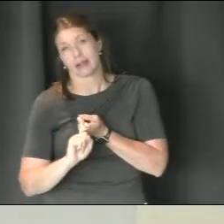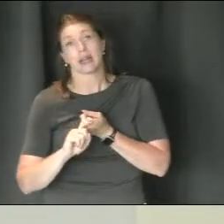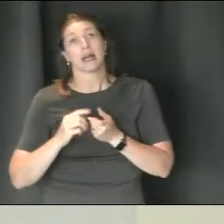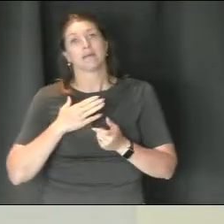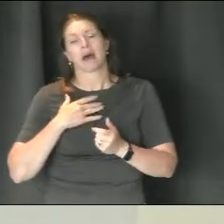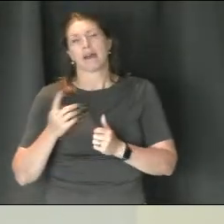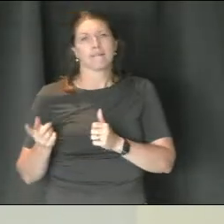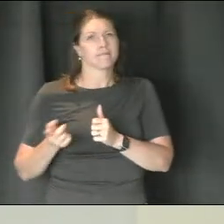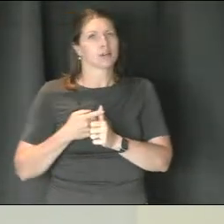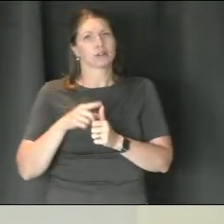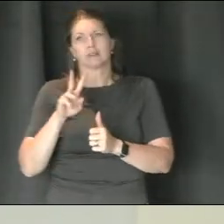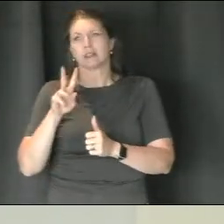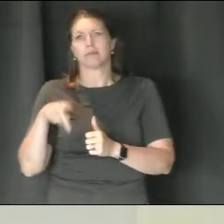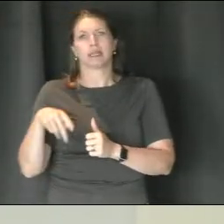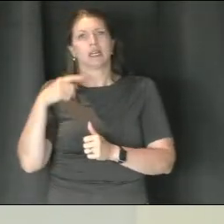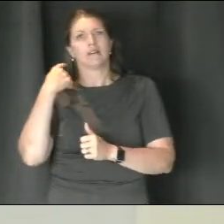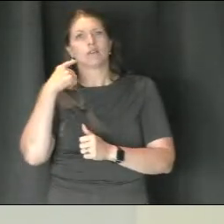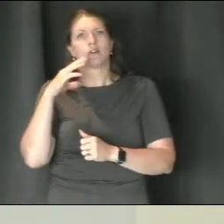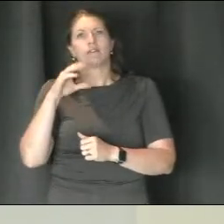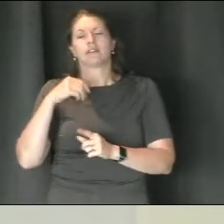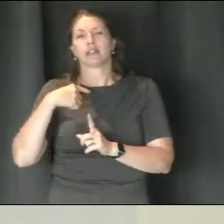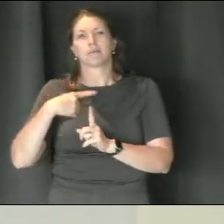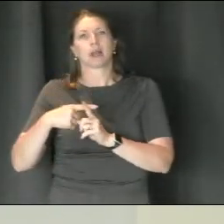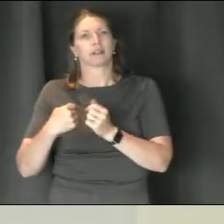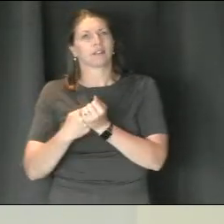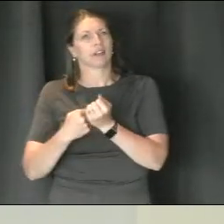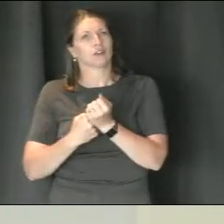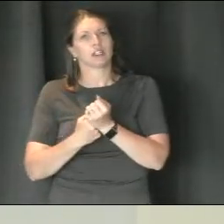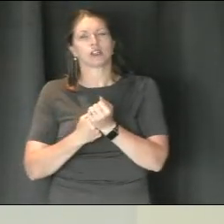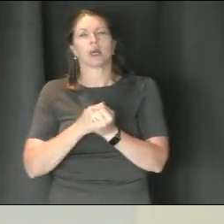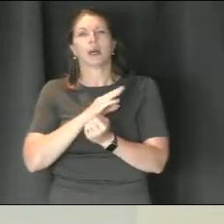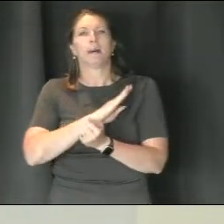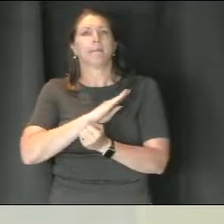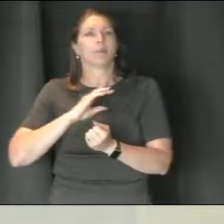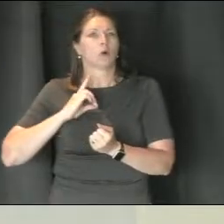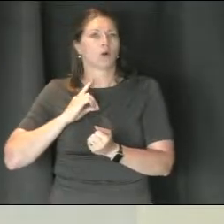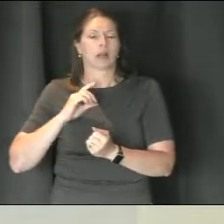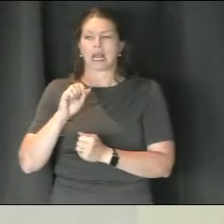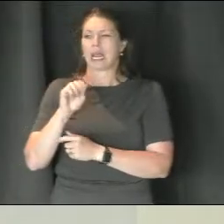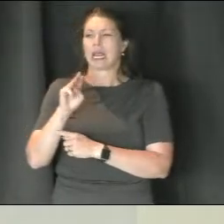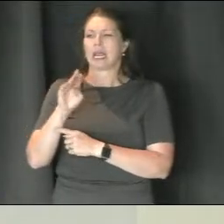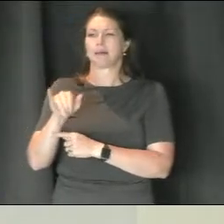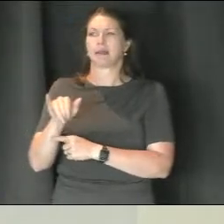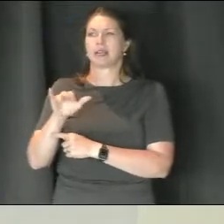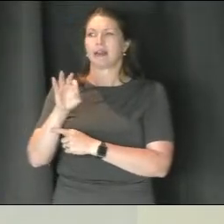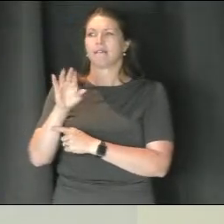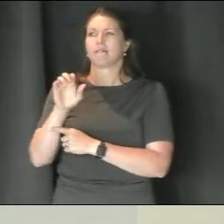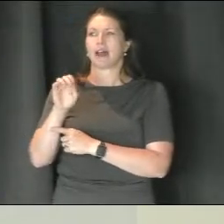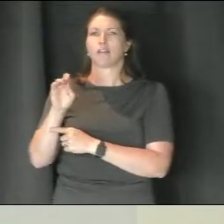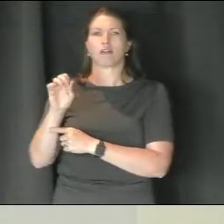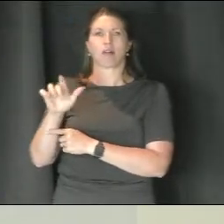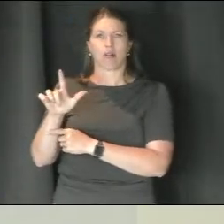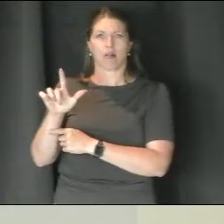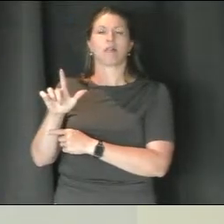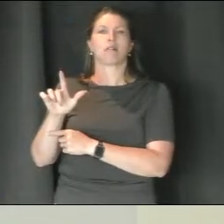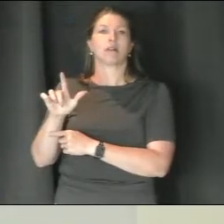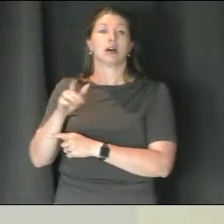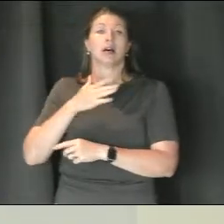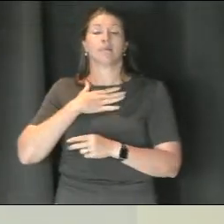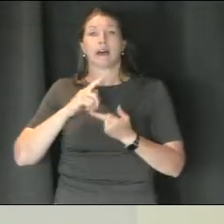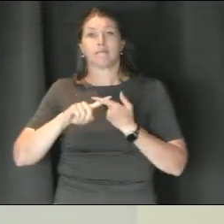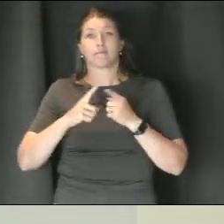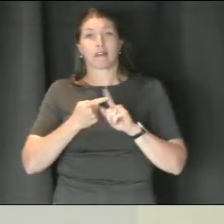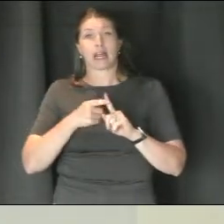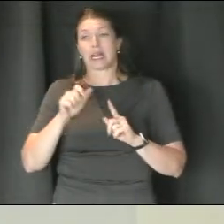of the 50+ Federation Board, Amy Farrell. Amy is my right hand. My friend Alfie is here from